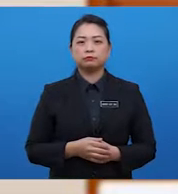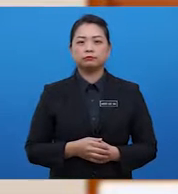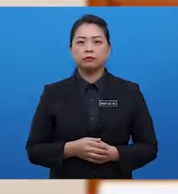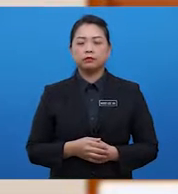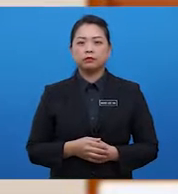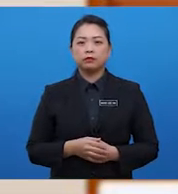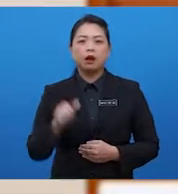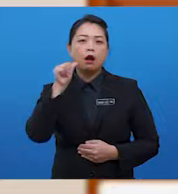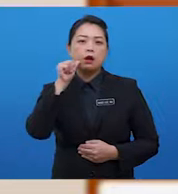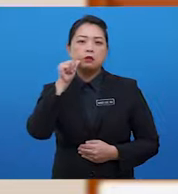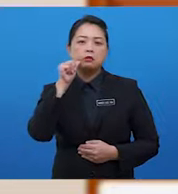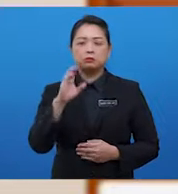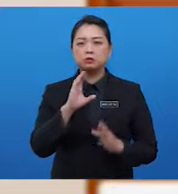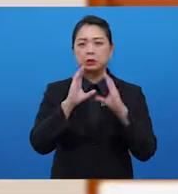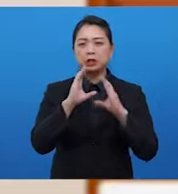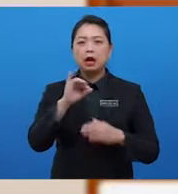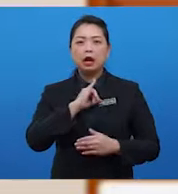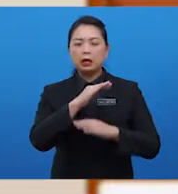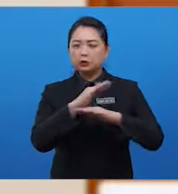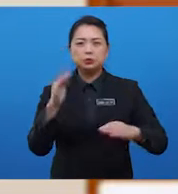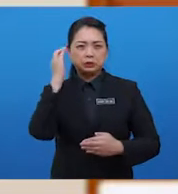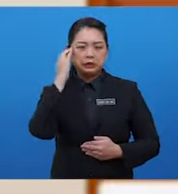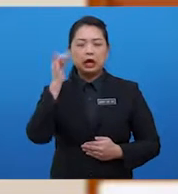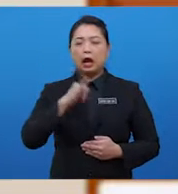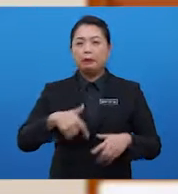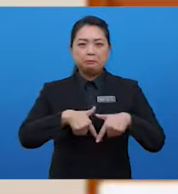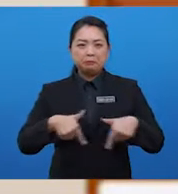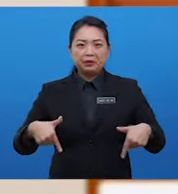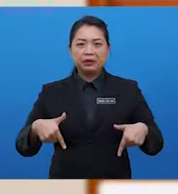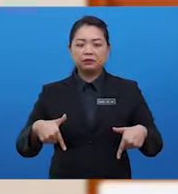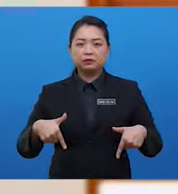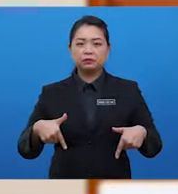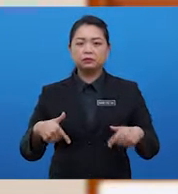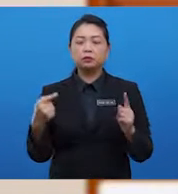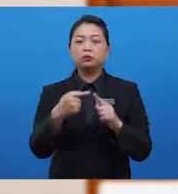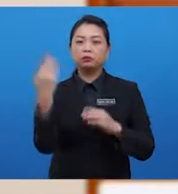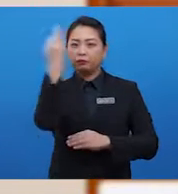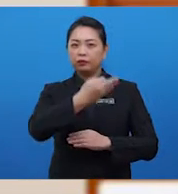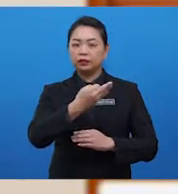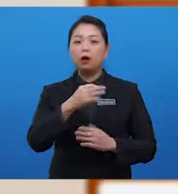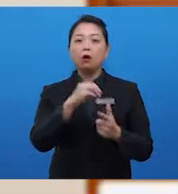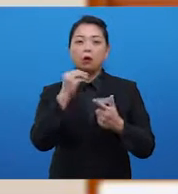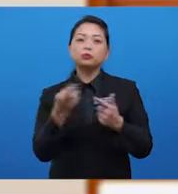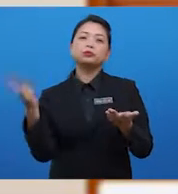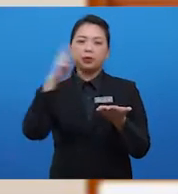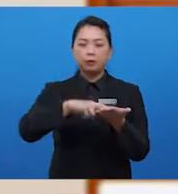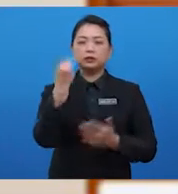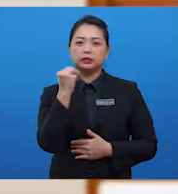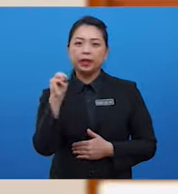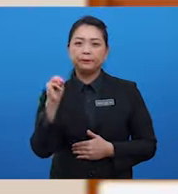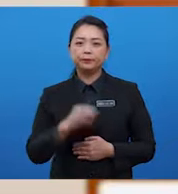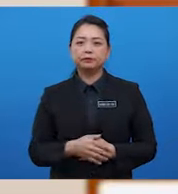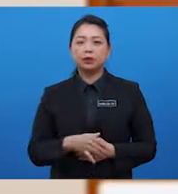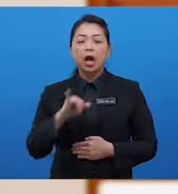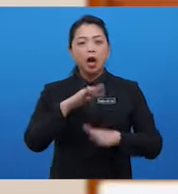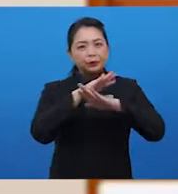Now, Audrey says, I don't think I am brave enough to confront them or to report them. I